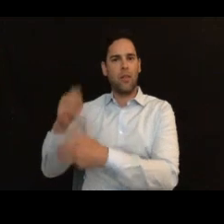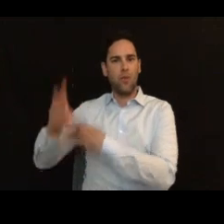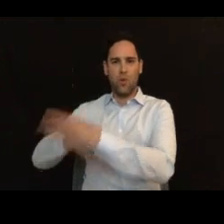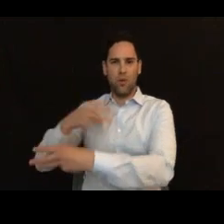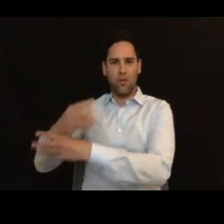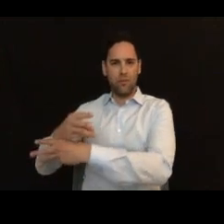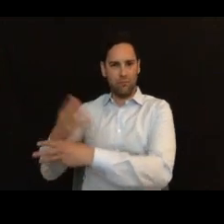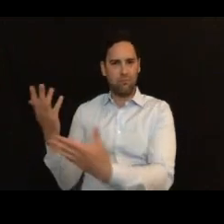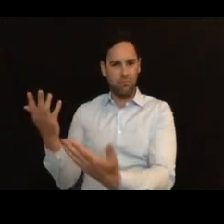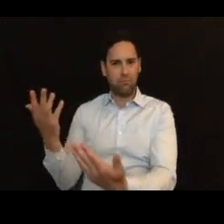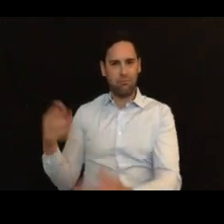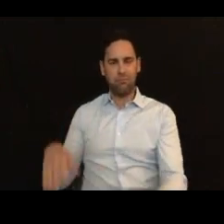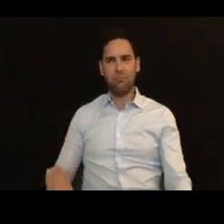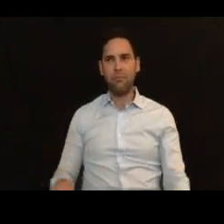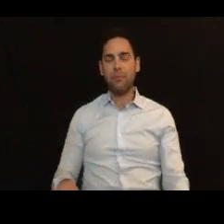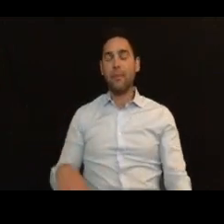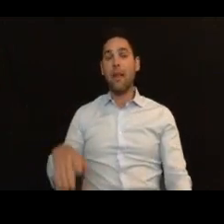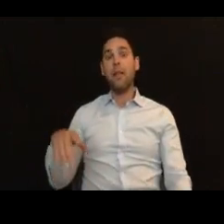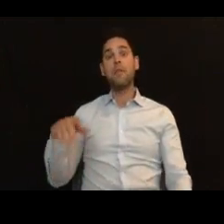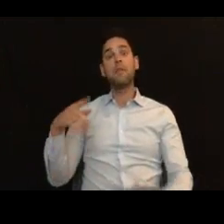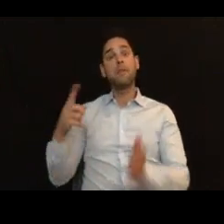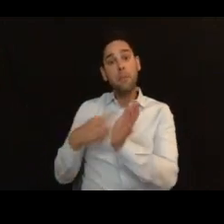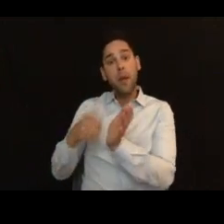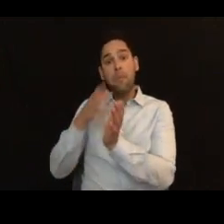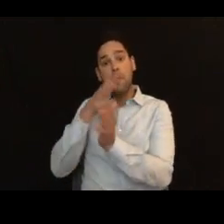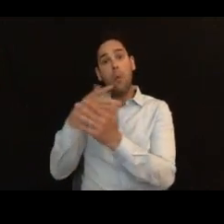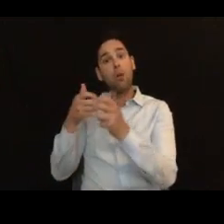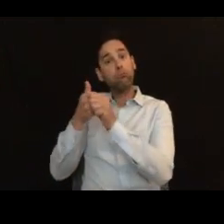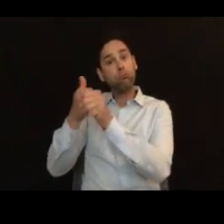to either conform to those norms or not.